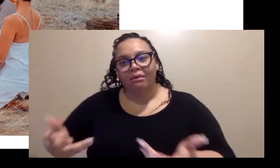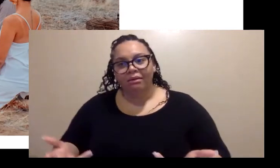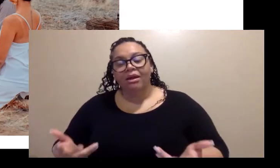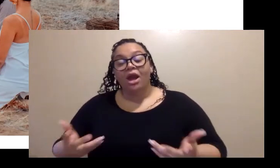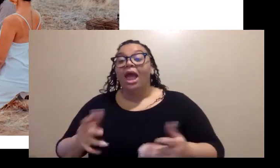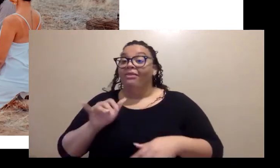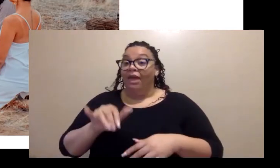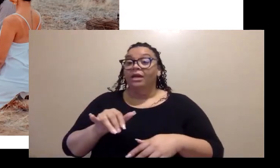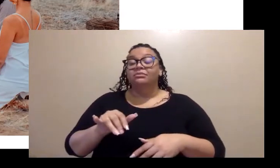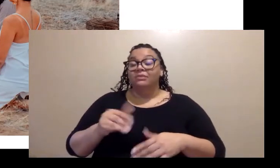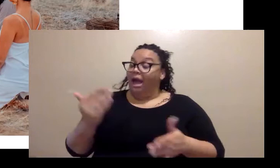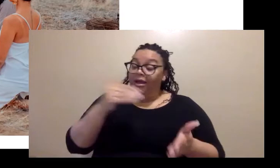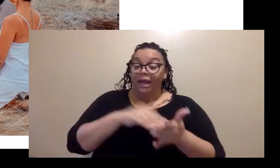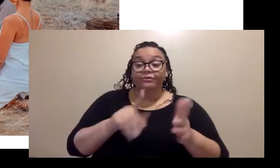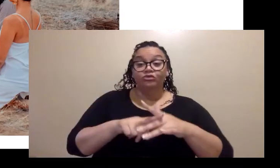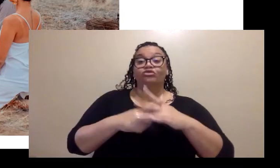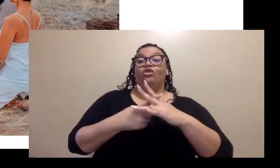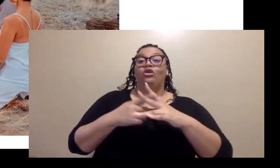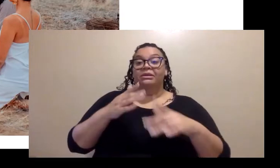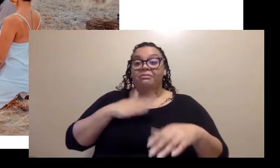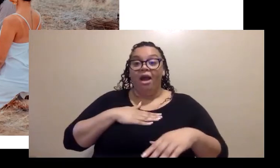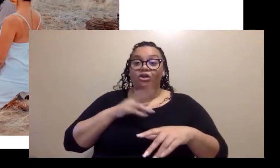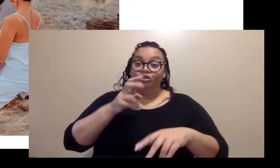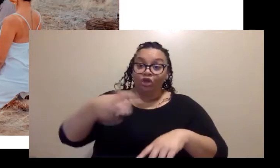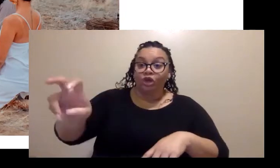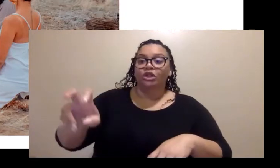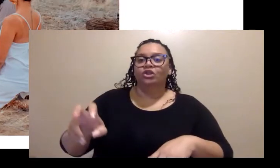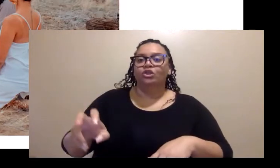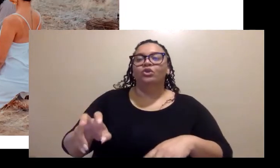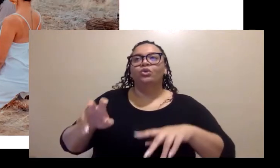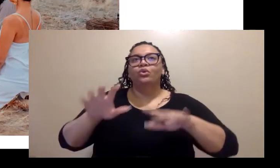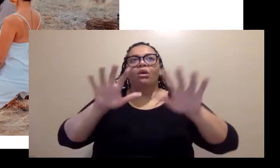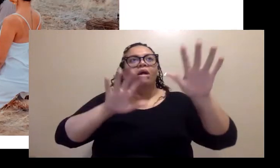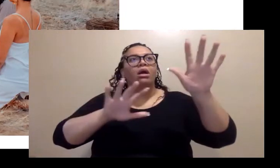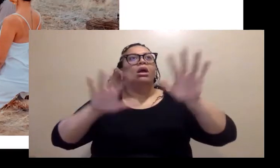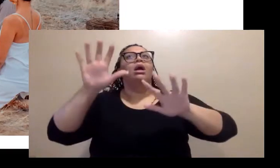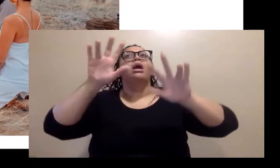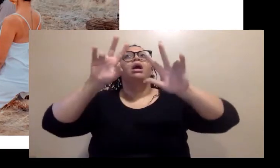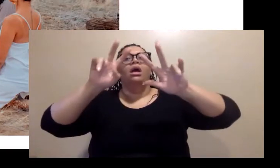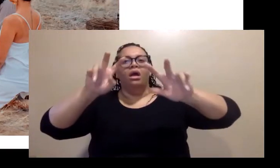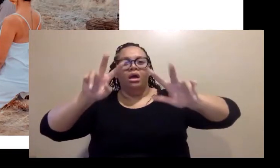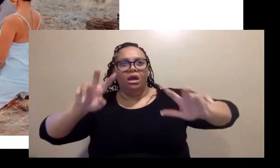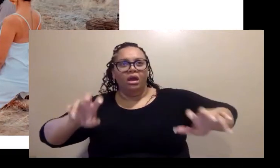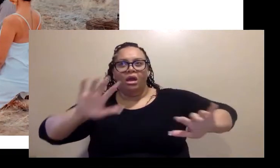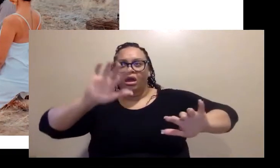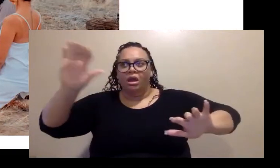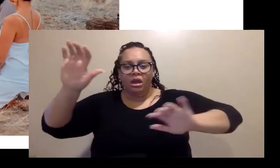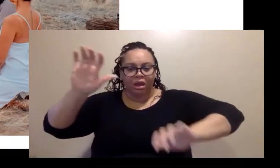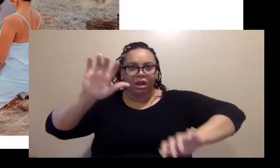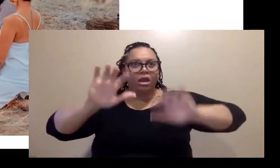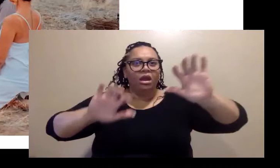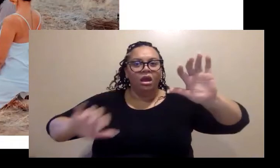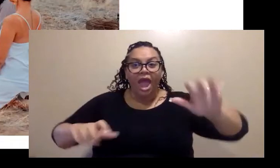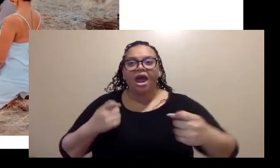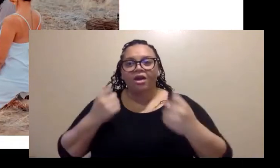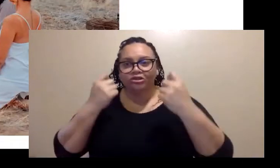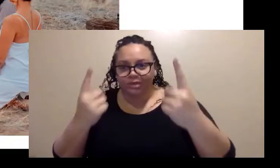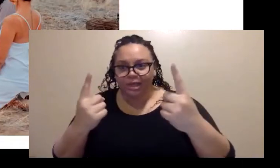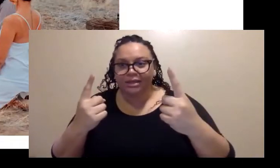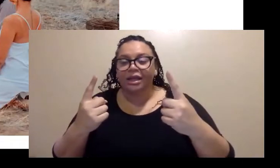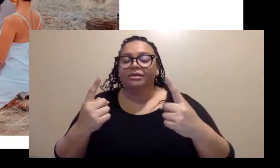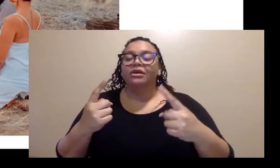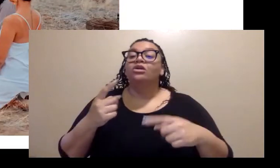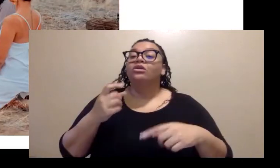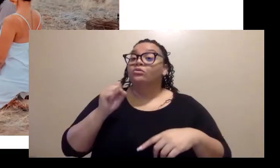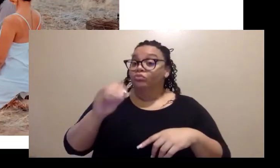of kind of continually deconstructing that and saying, okay, when I take up space, I want to make sure that I'm honoring my indigenous roots,